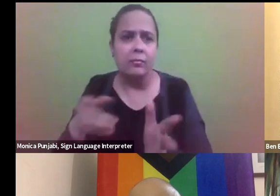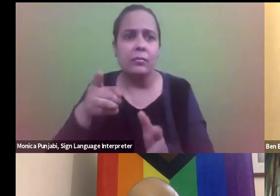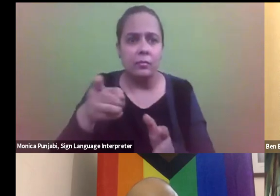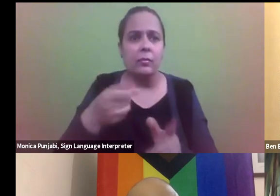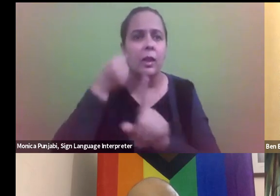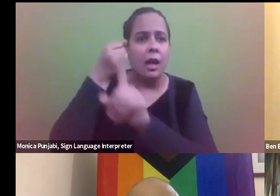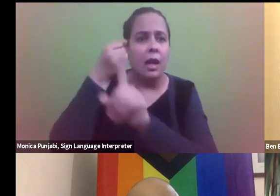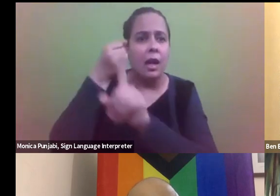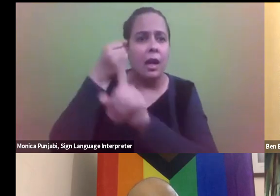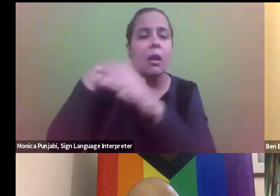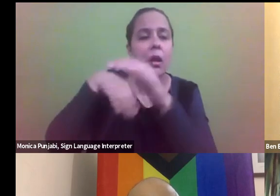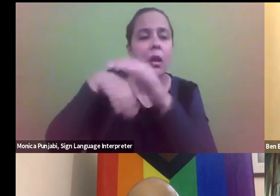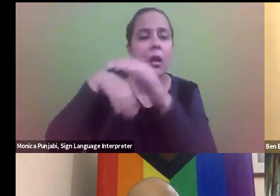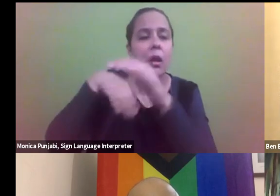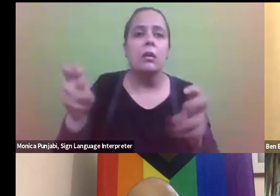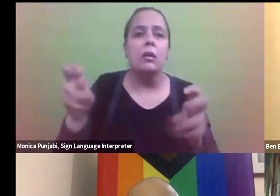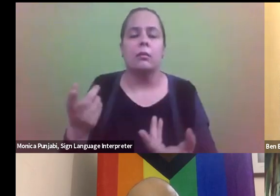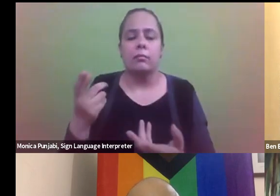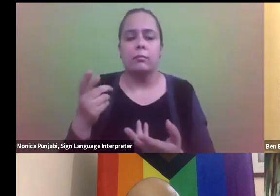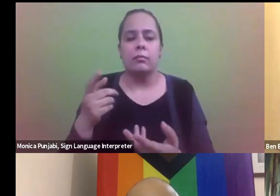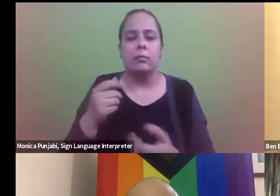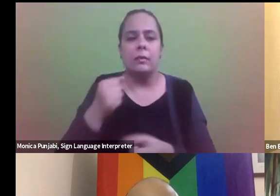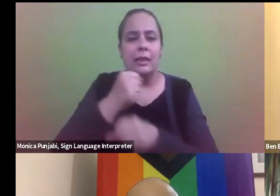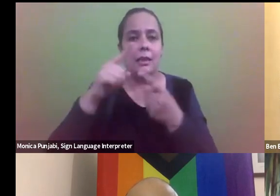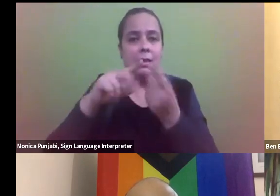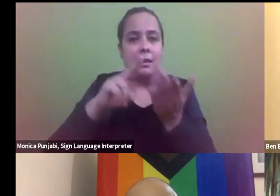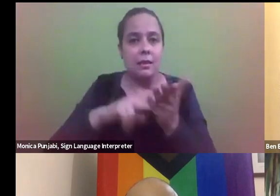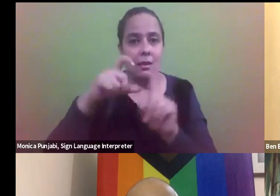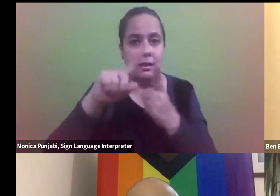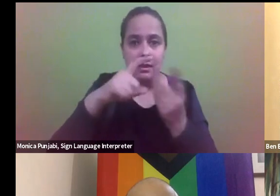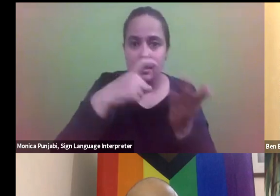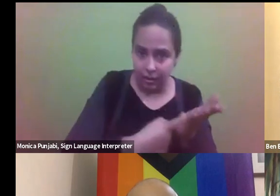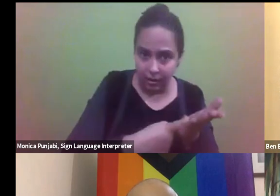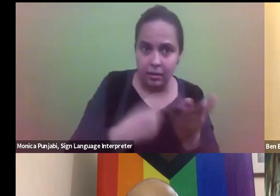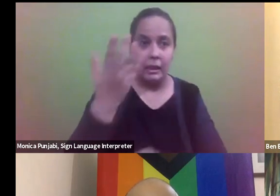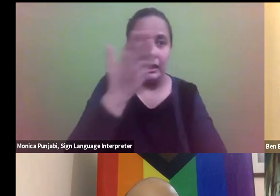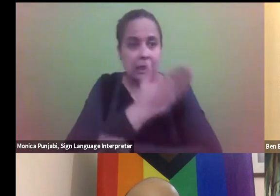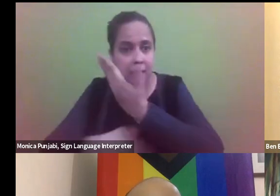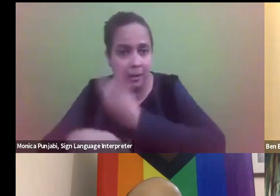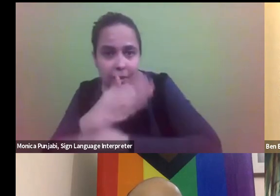for disability, sexuality, gender, and accessibility. Shivangi, hello.